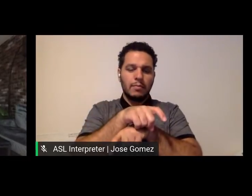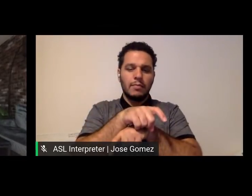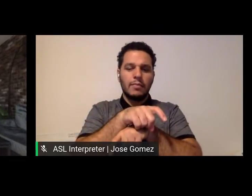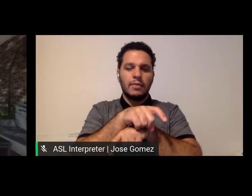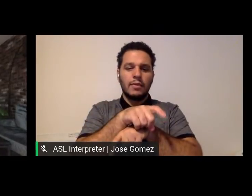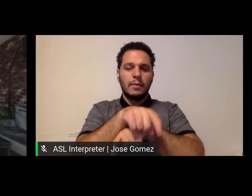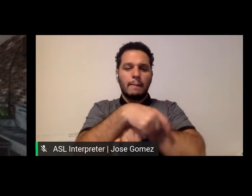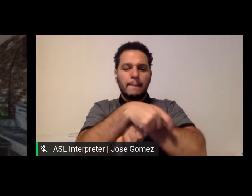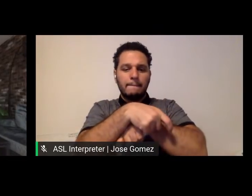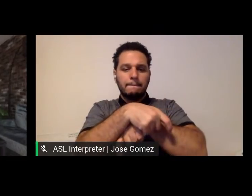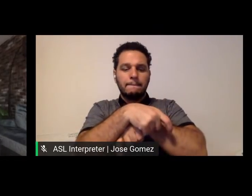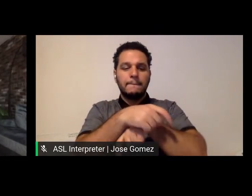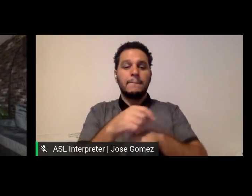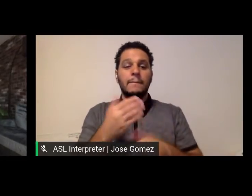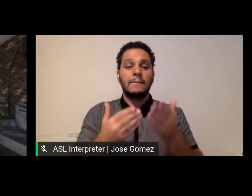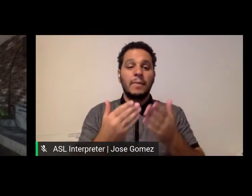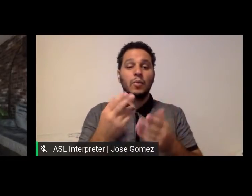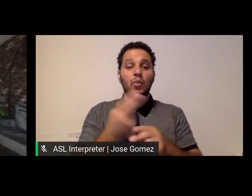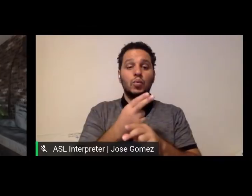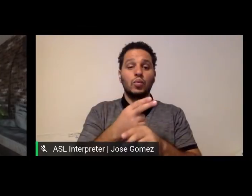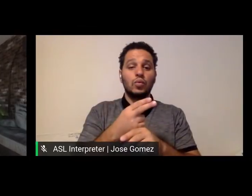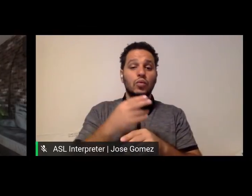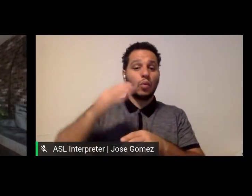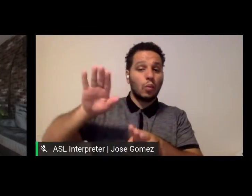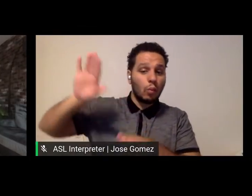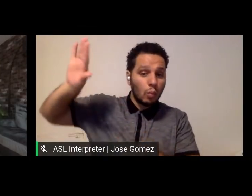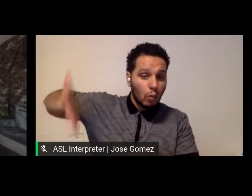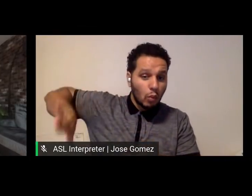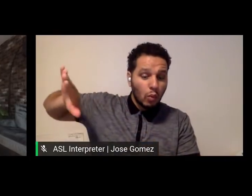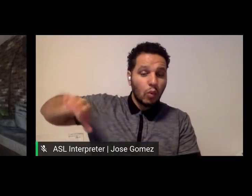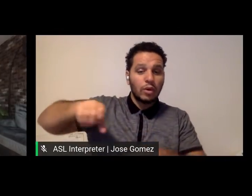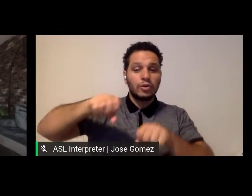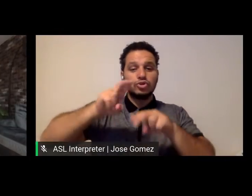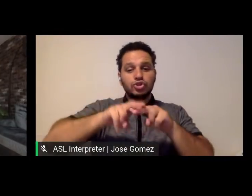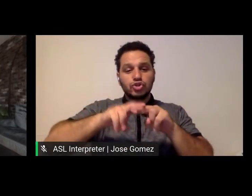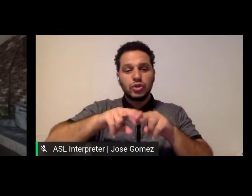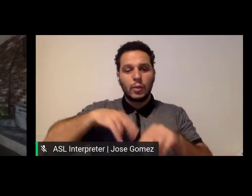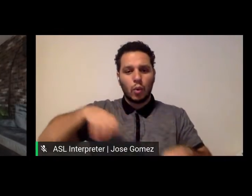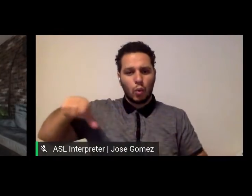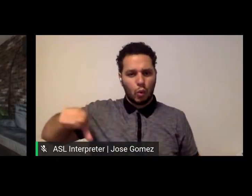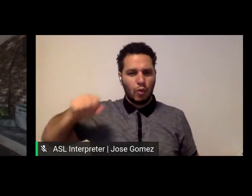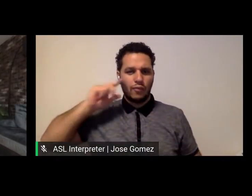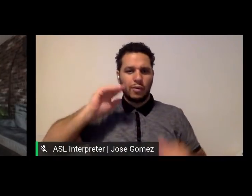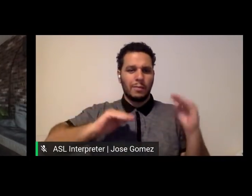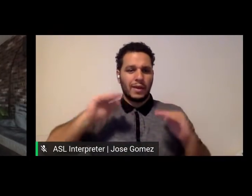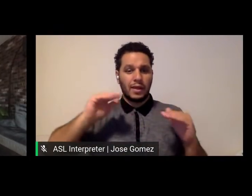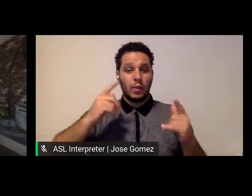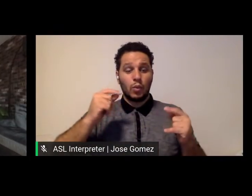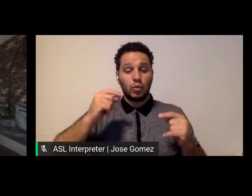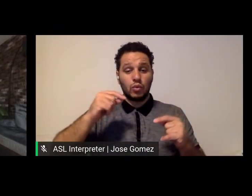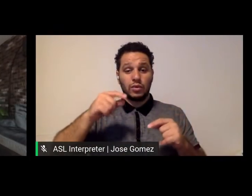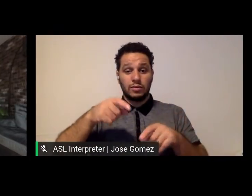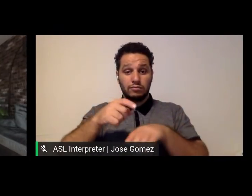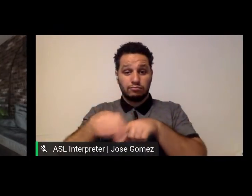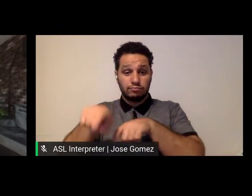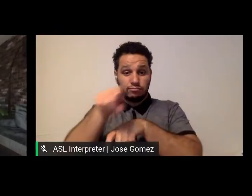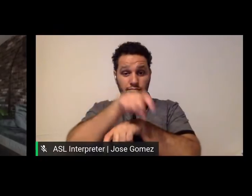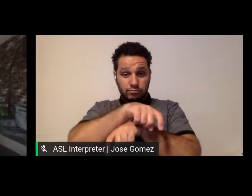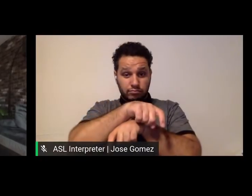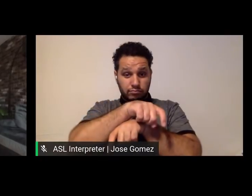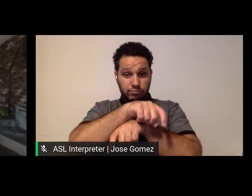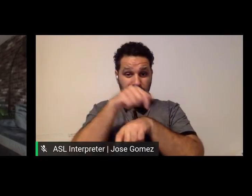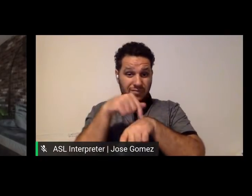Yeah, this is where you might want to use your wall or your balance. I'm going to just use my chair here. And then you're going to sit in this left